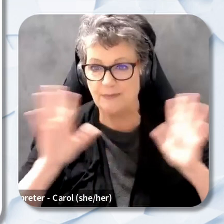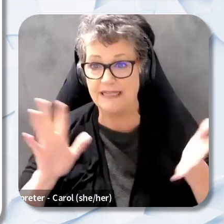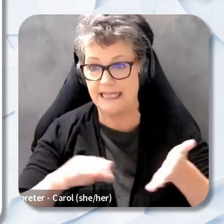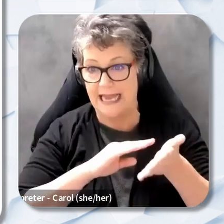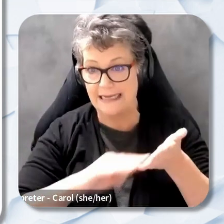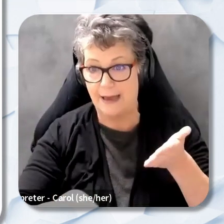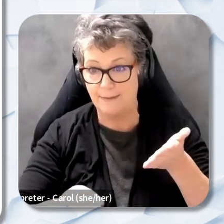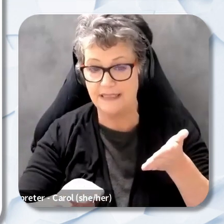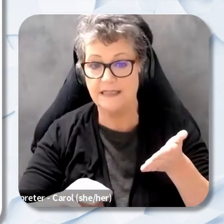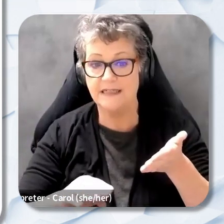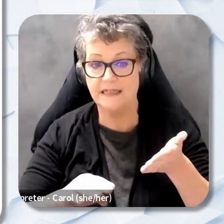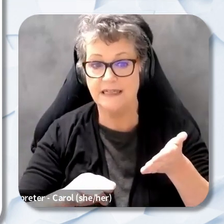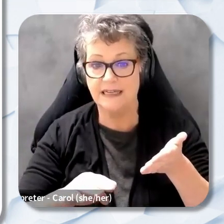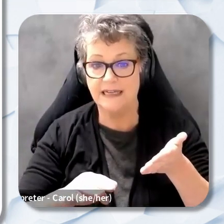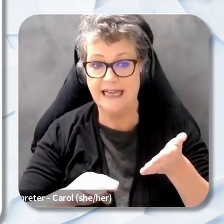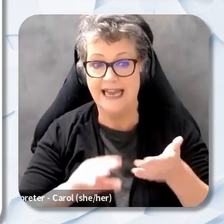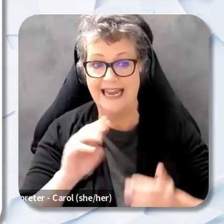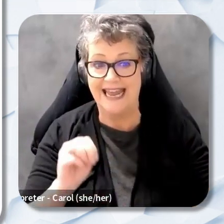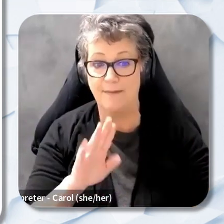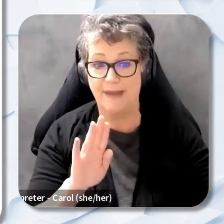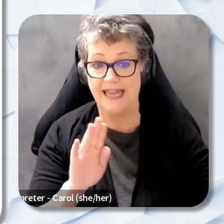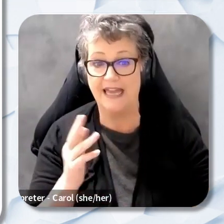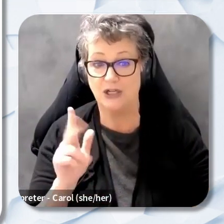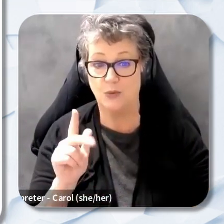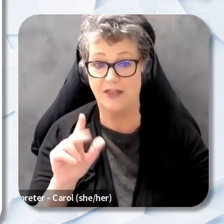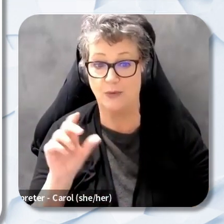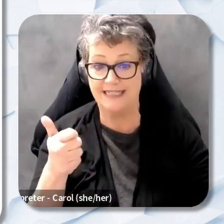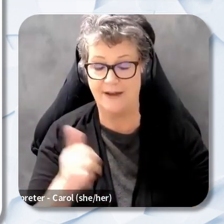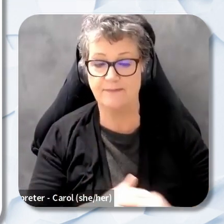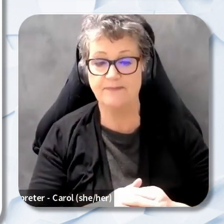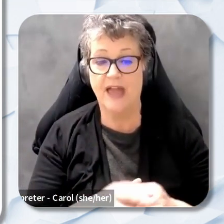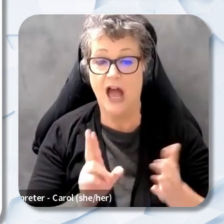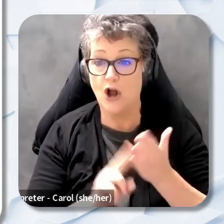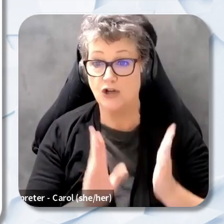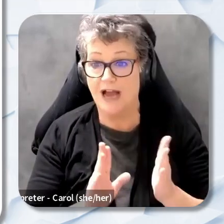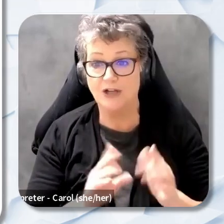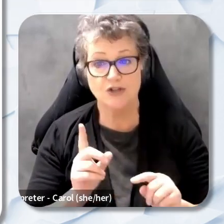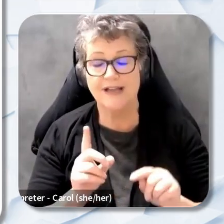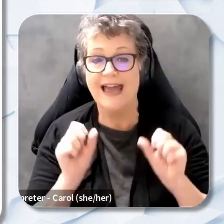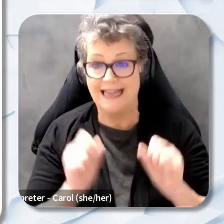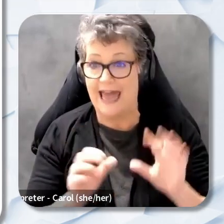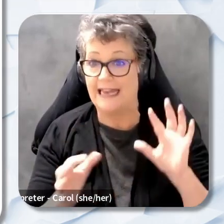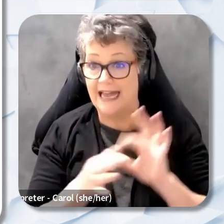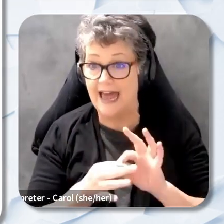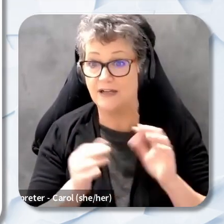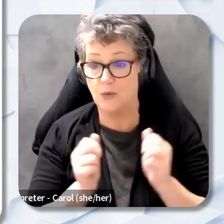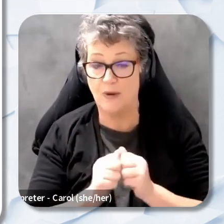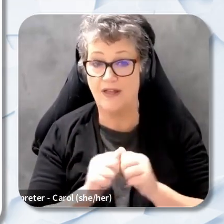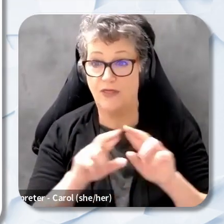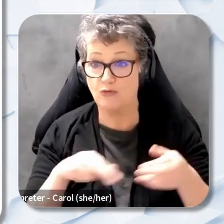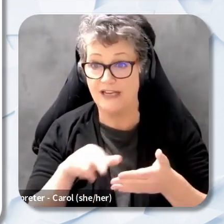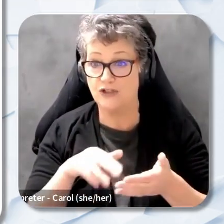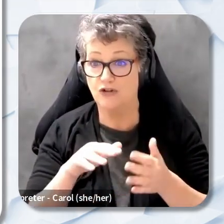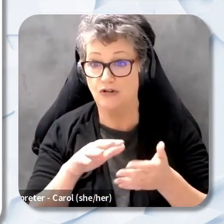exempt in MB 2310. And contractors can connect with their regional